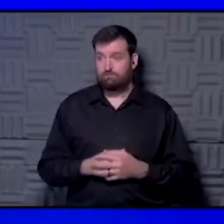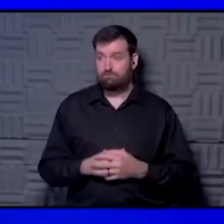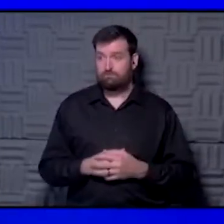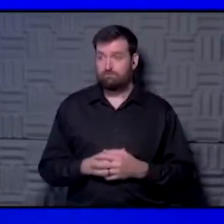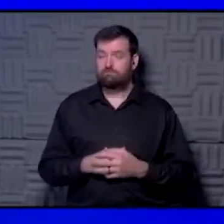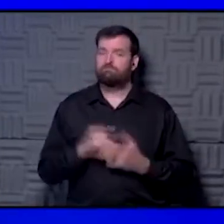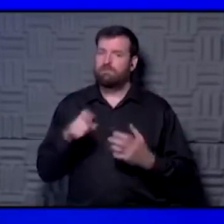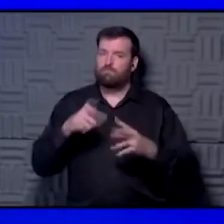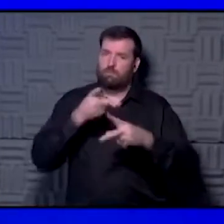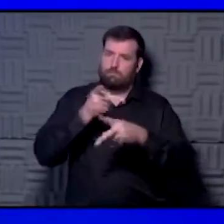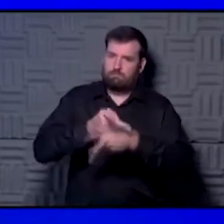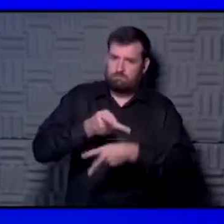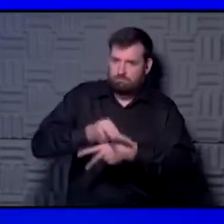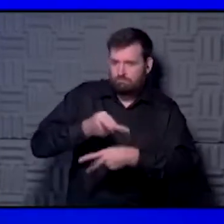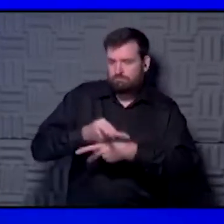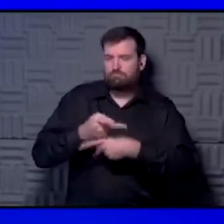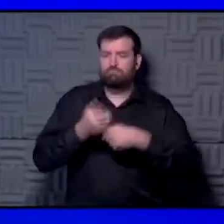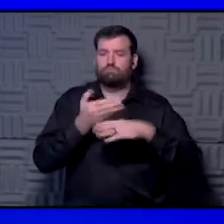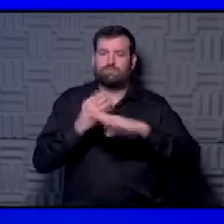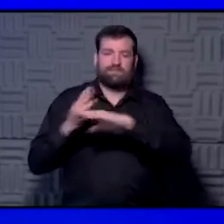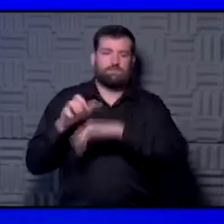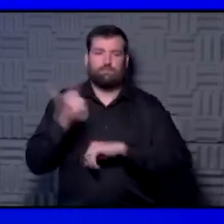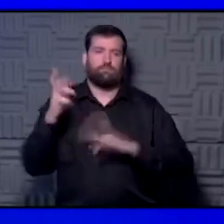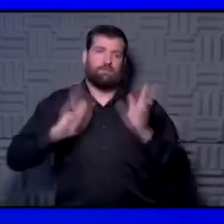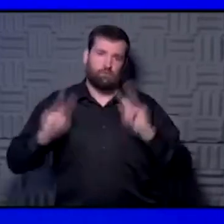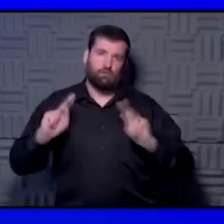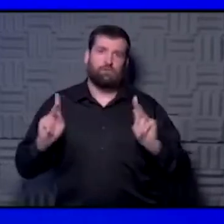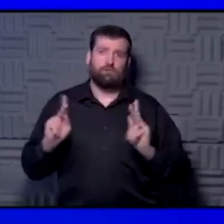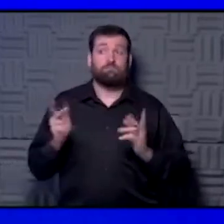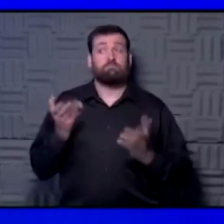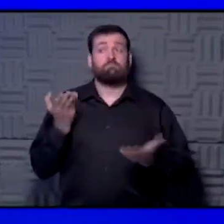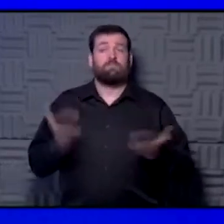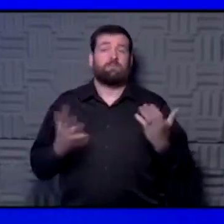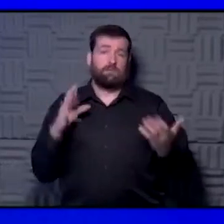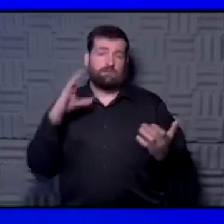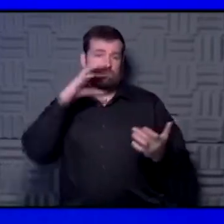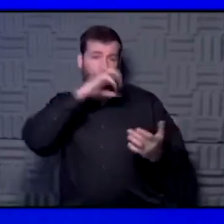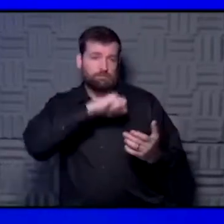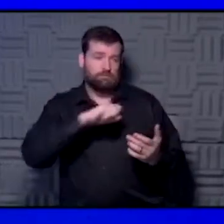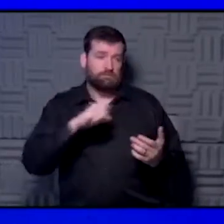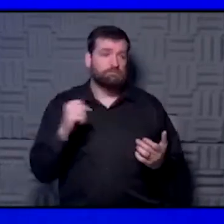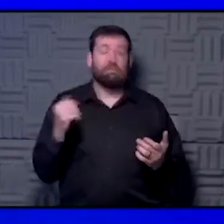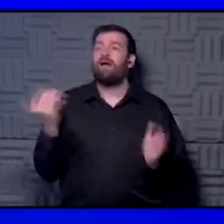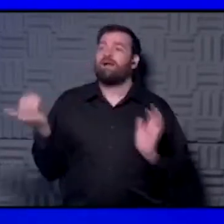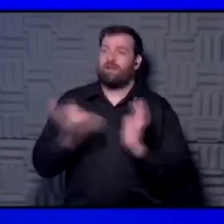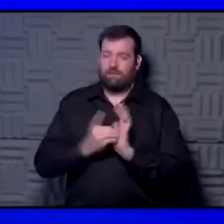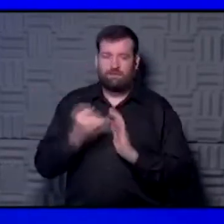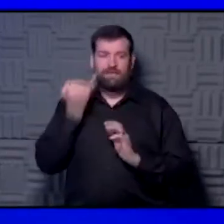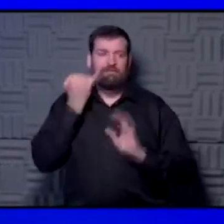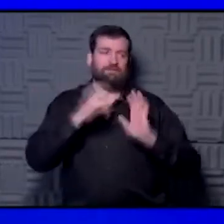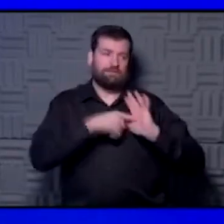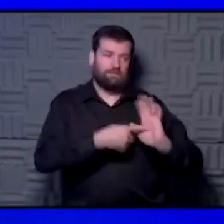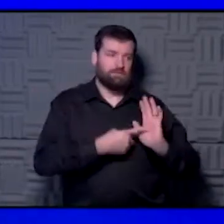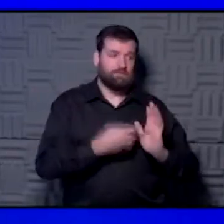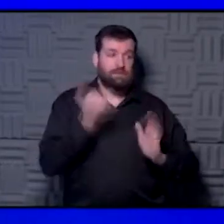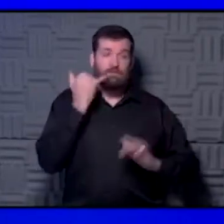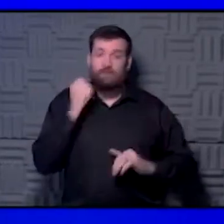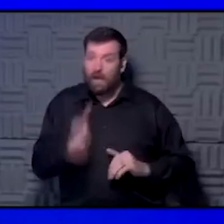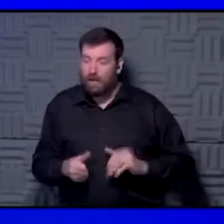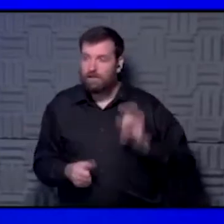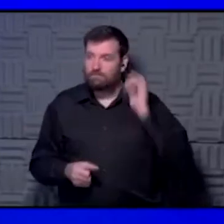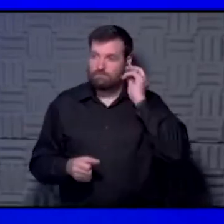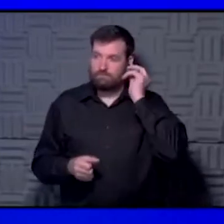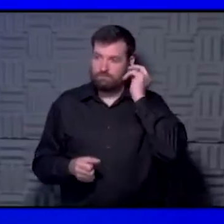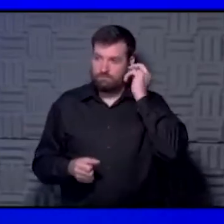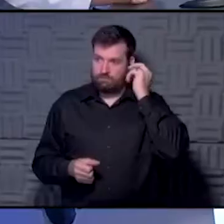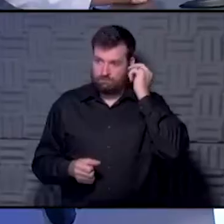take precautions to protect other people. So maybe assume at that point, if they're symptomatic. Otherwise, kind of going back to what